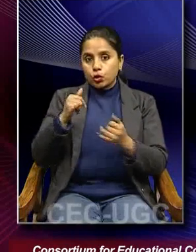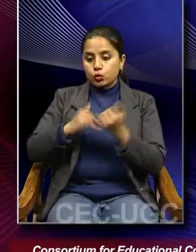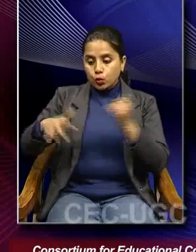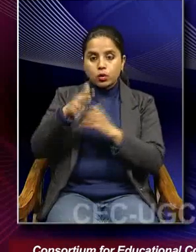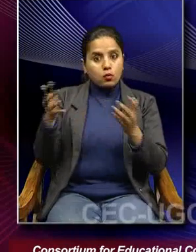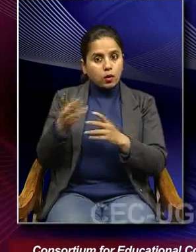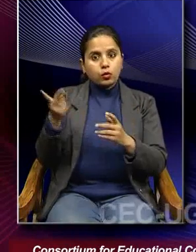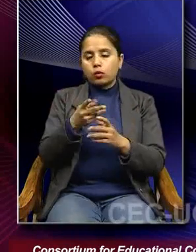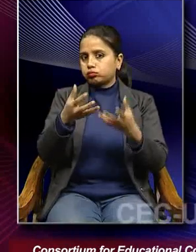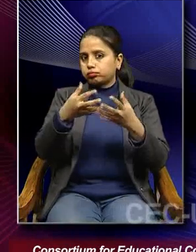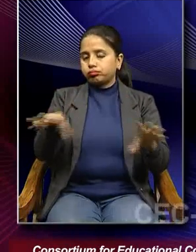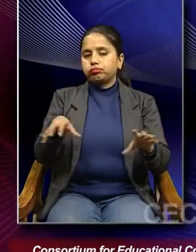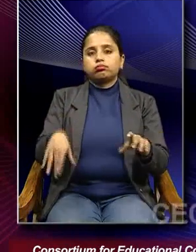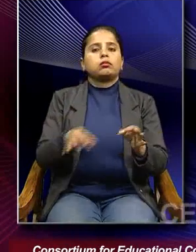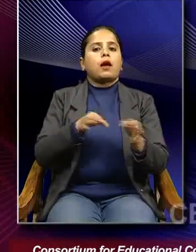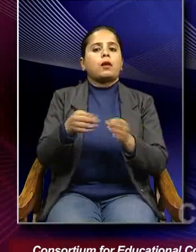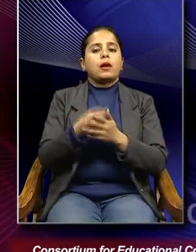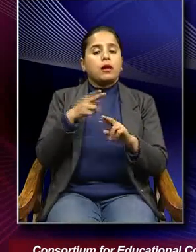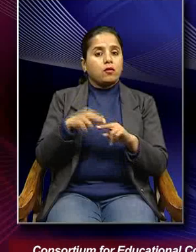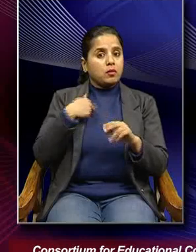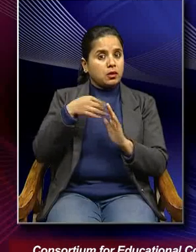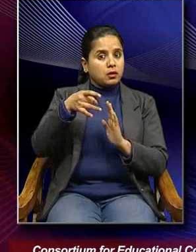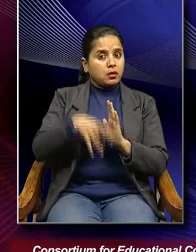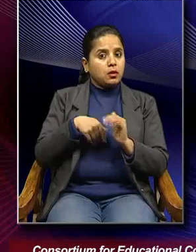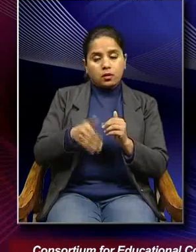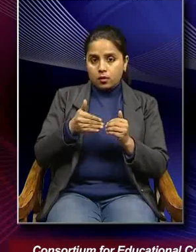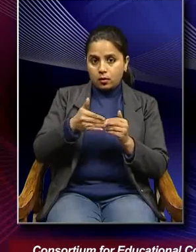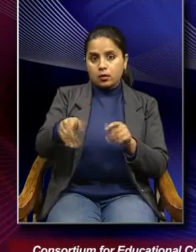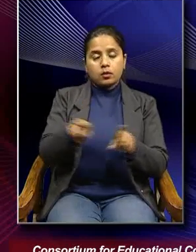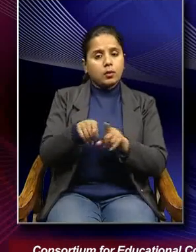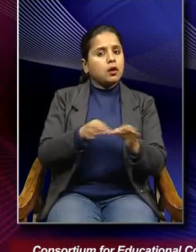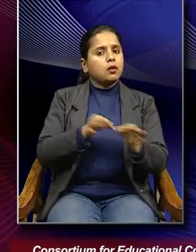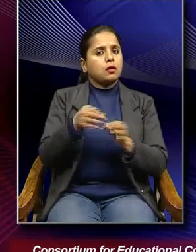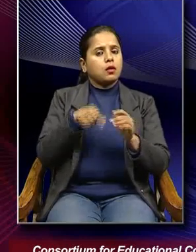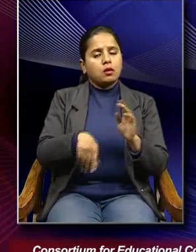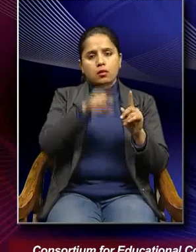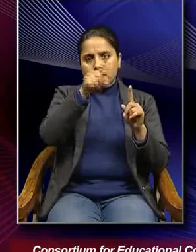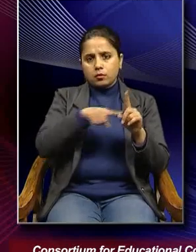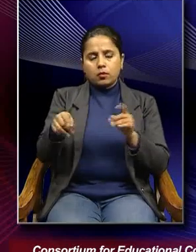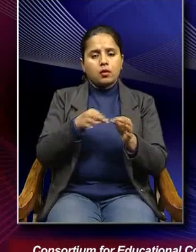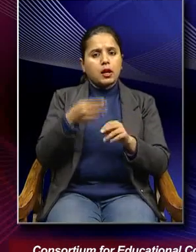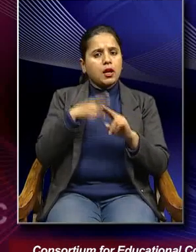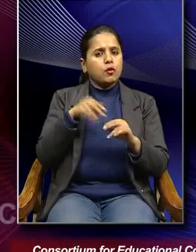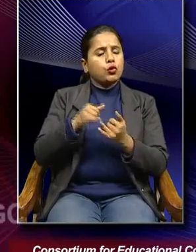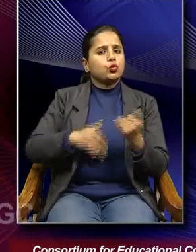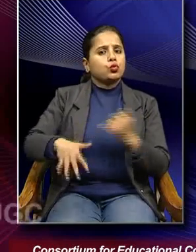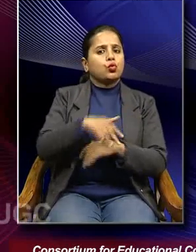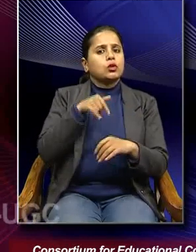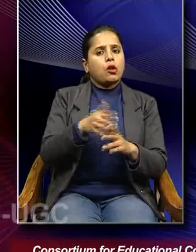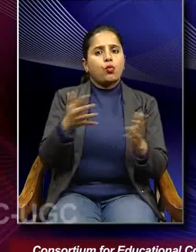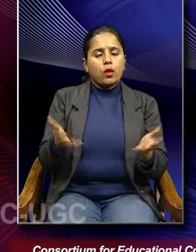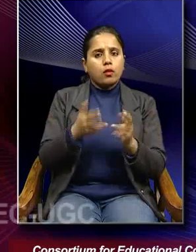concepts. If we in detail continue with the explanation of the graph, if a social welfare